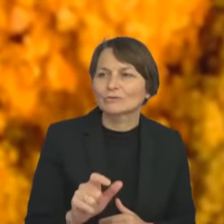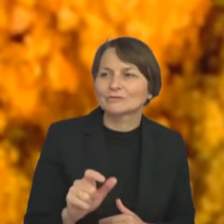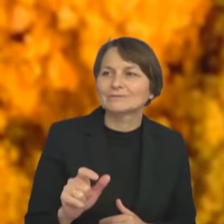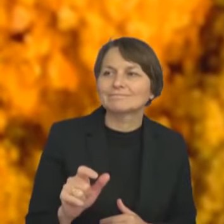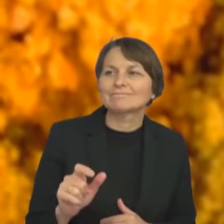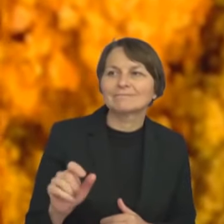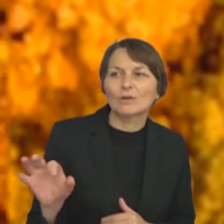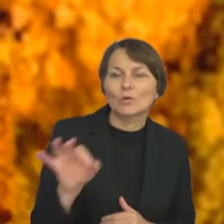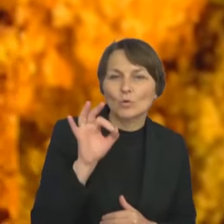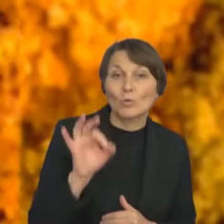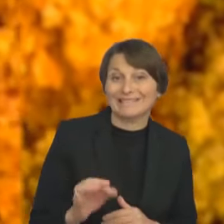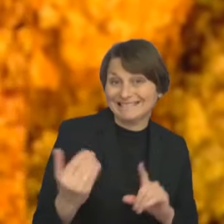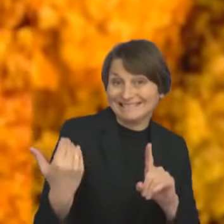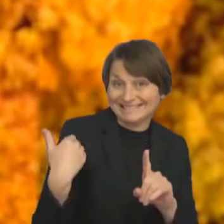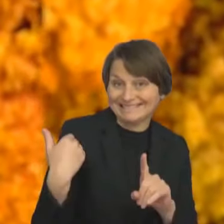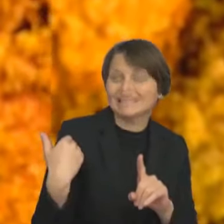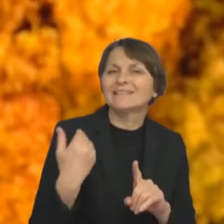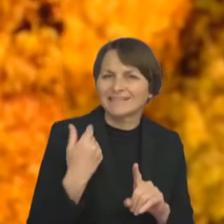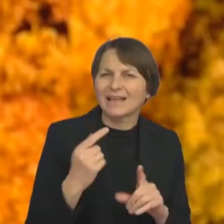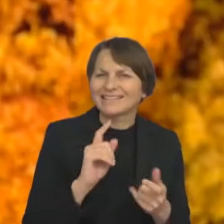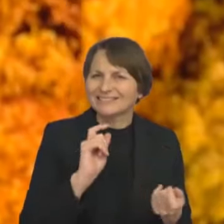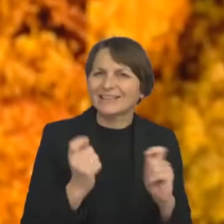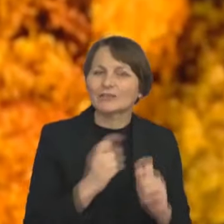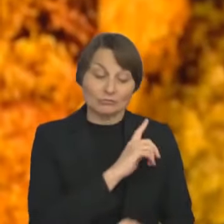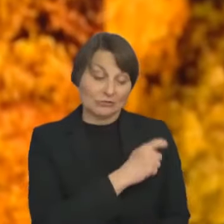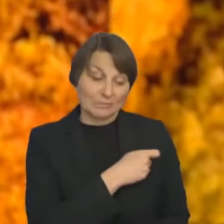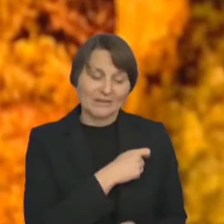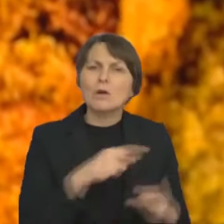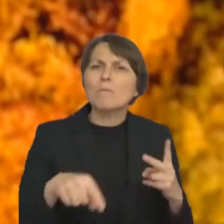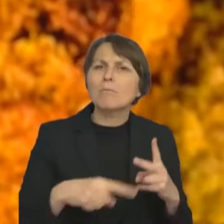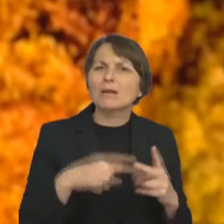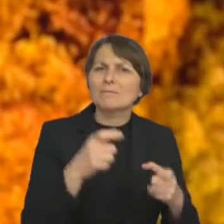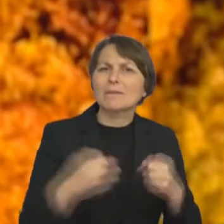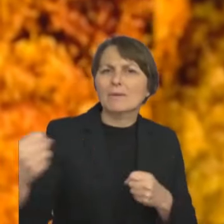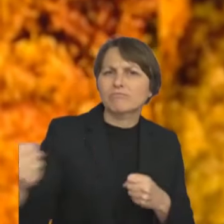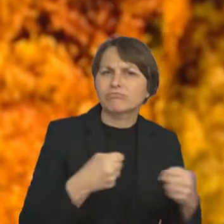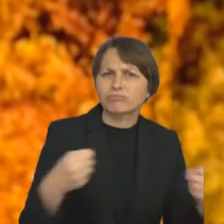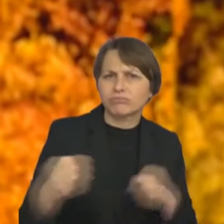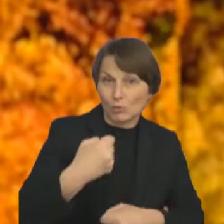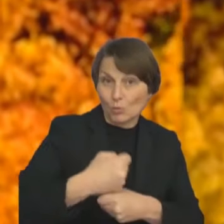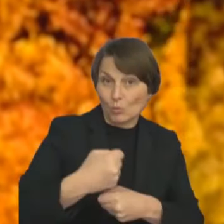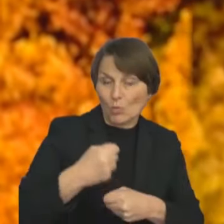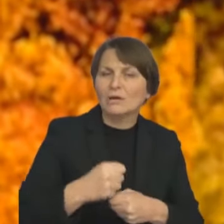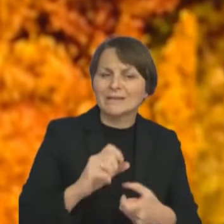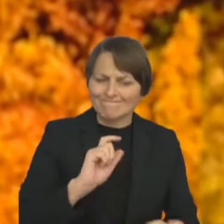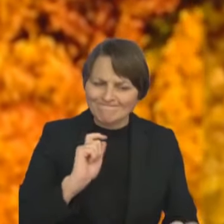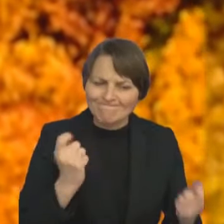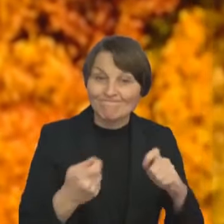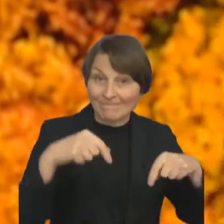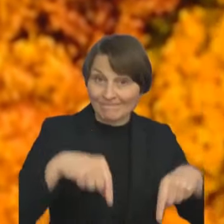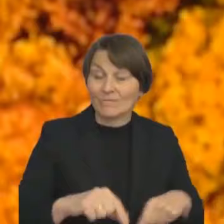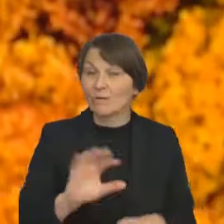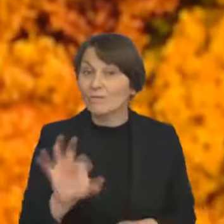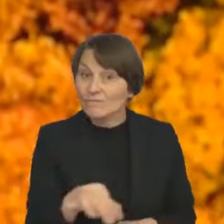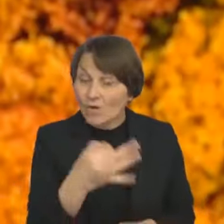Spain, as well as recruitment that is going to be done, and given restructuring in France and the